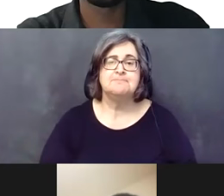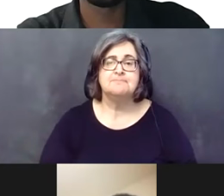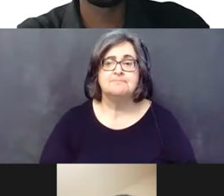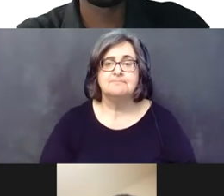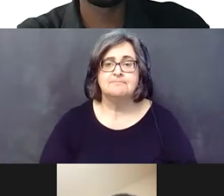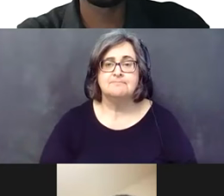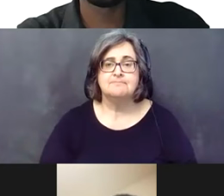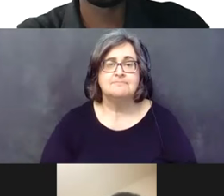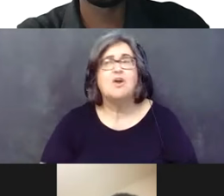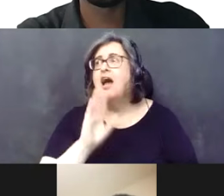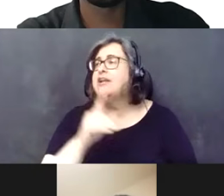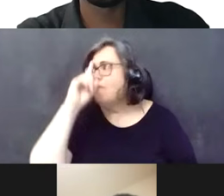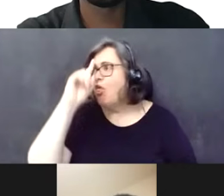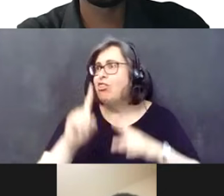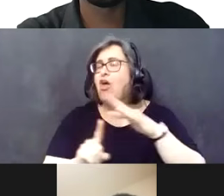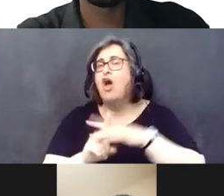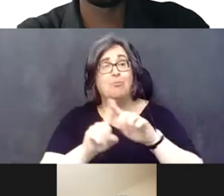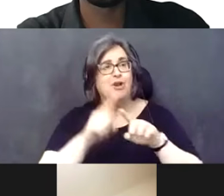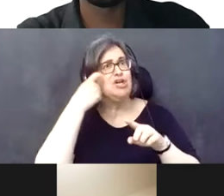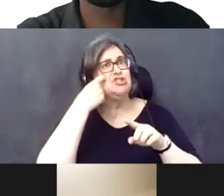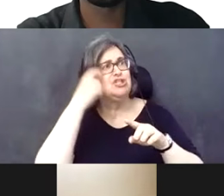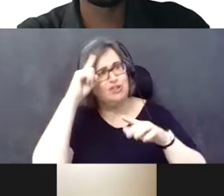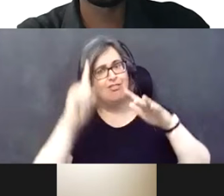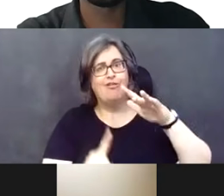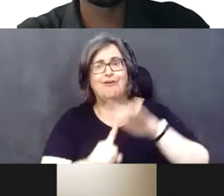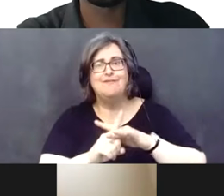I never thought of that, but I just thought of it now.